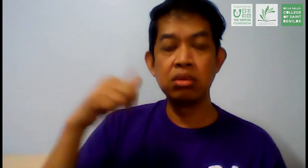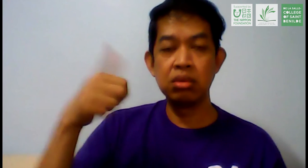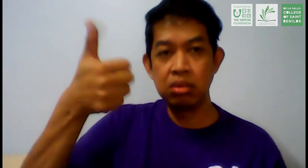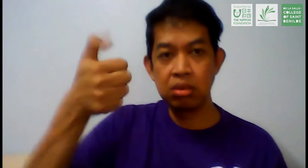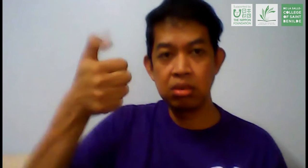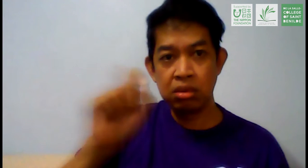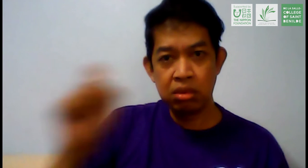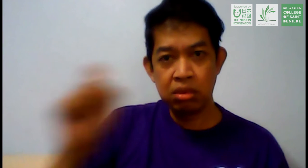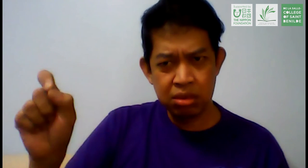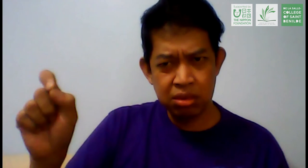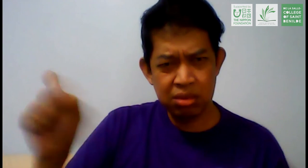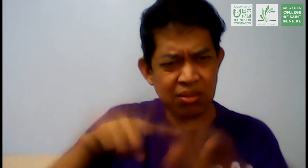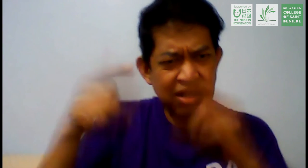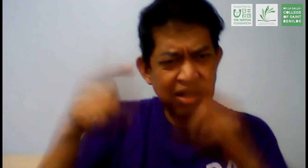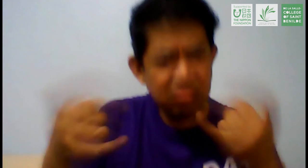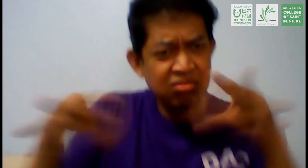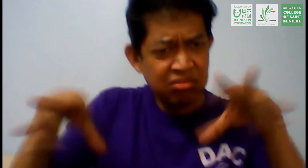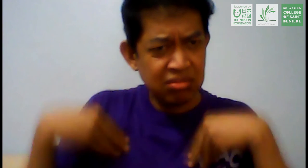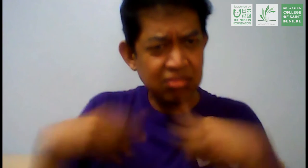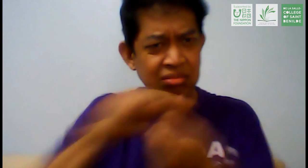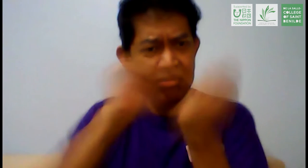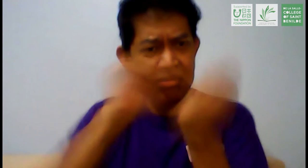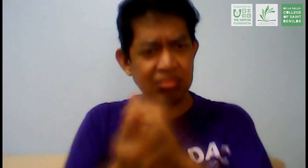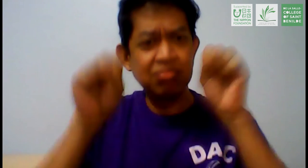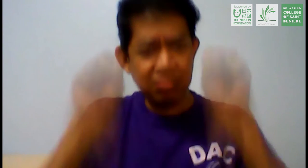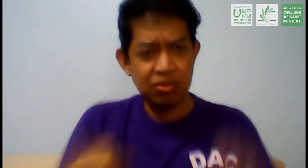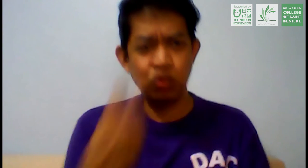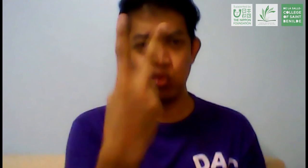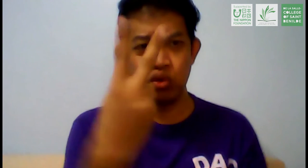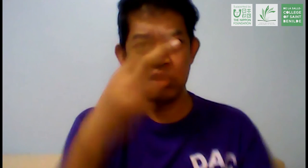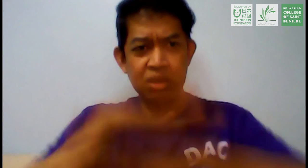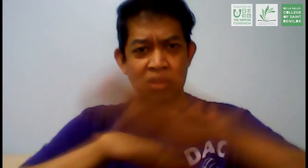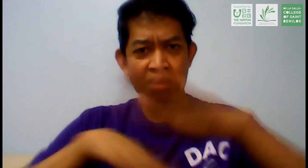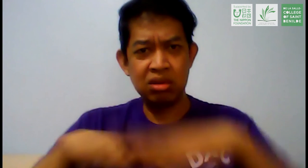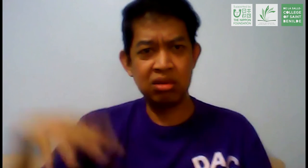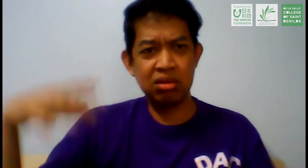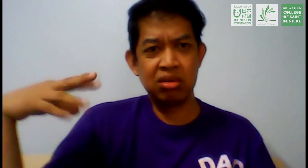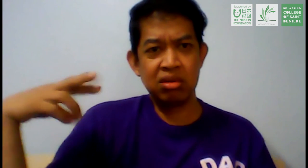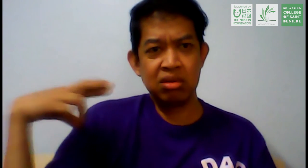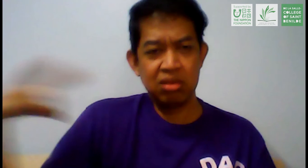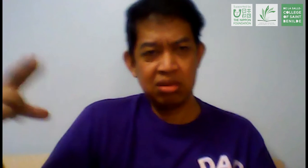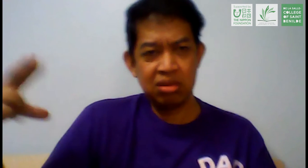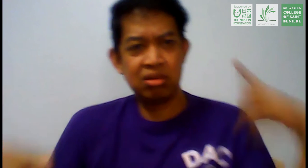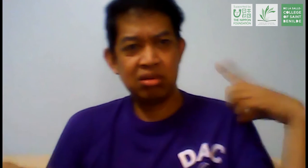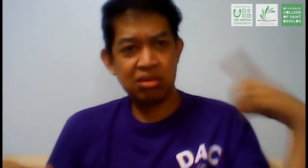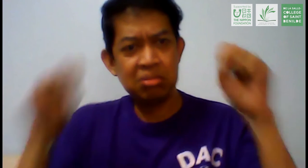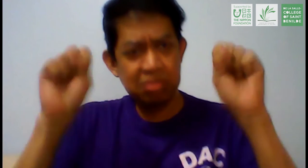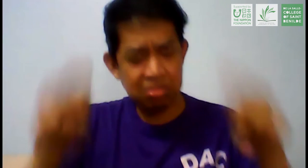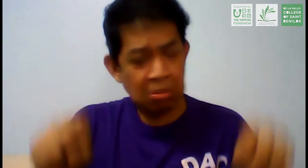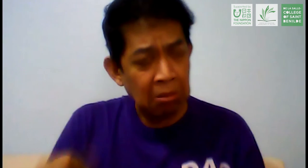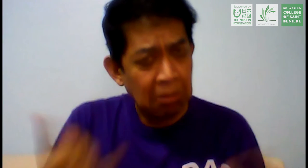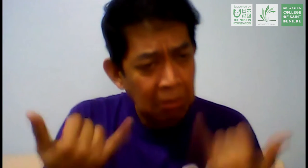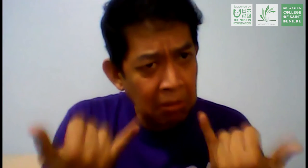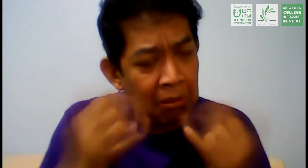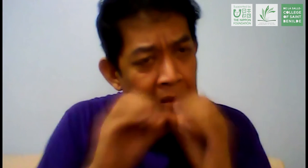we switch dominant hands. So perhaps the same thing for the pen and pencil. We can